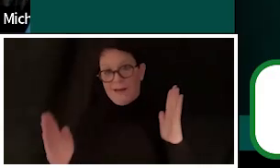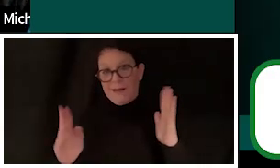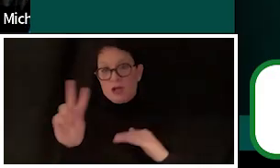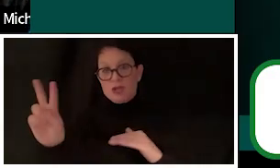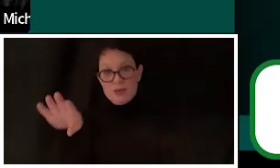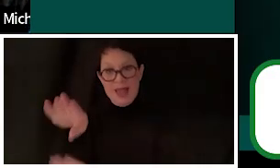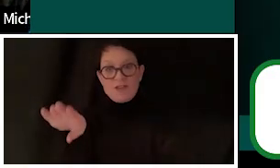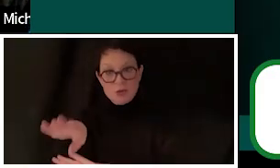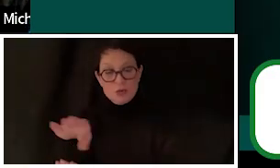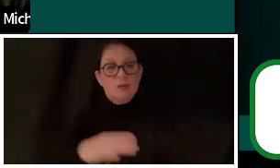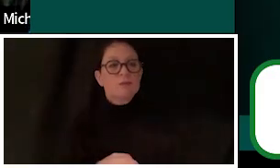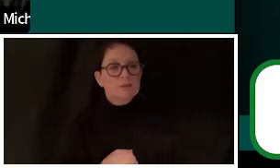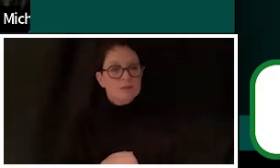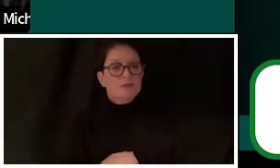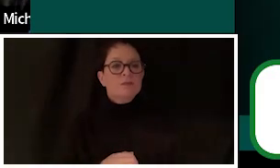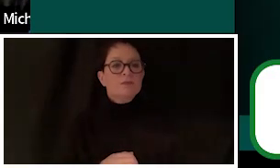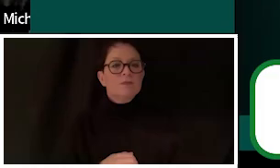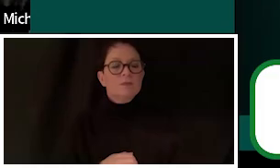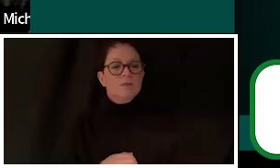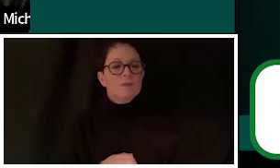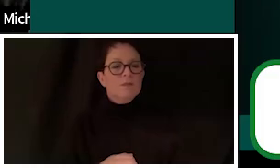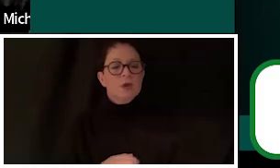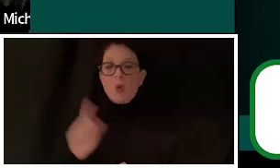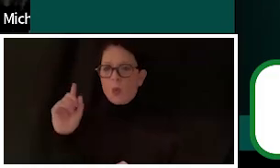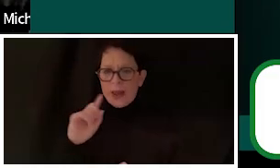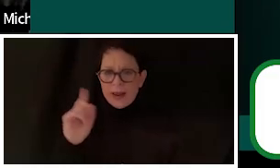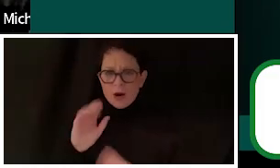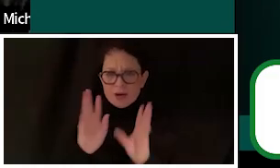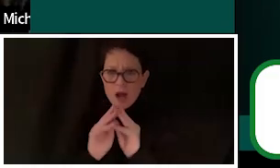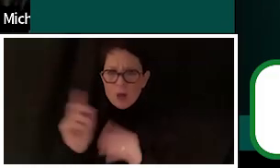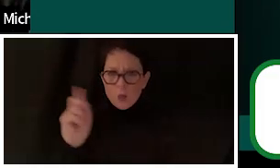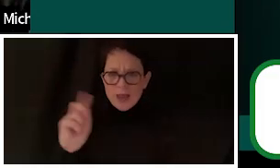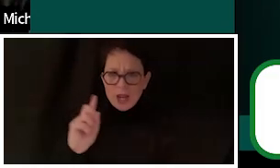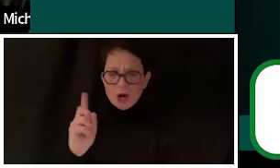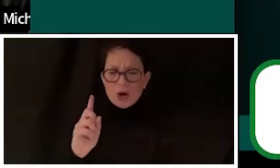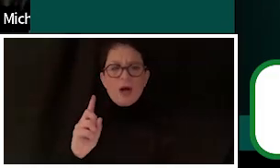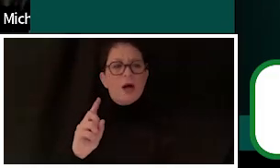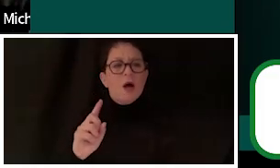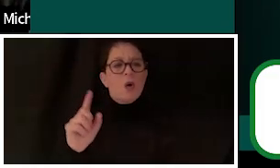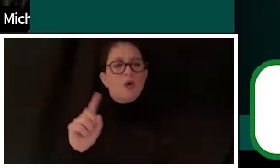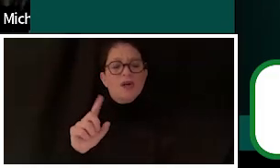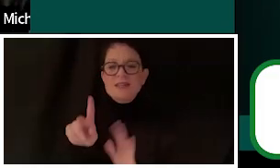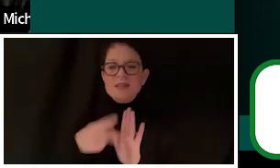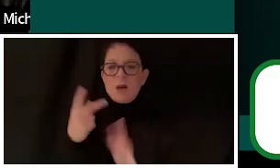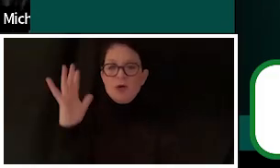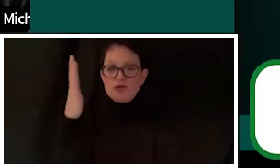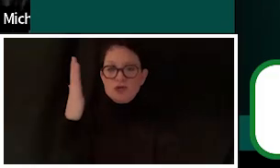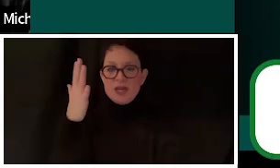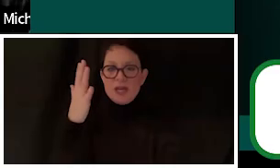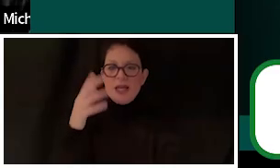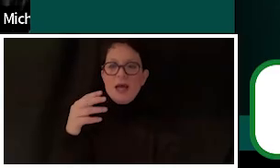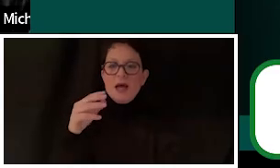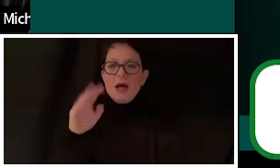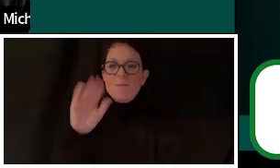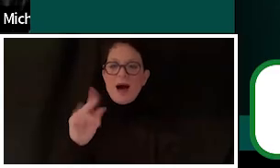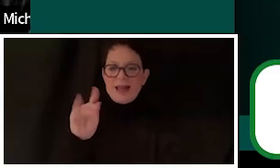finish up at 2 p.m. in the afternoon. The location this time around will be at the Doubletree by